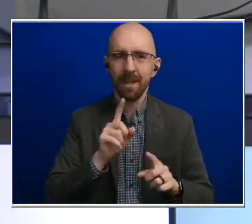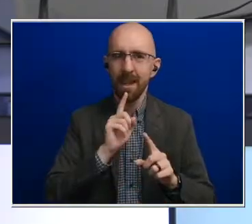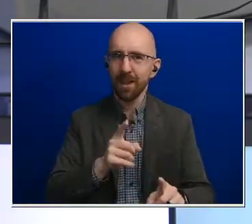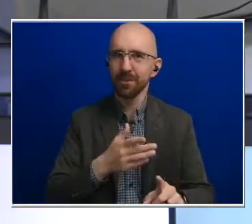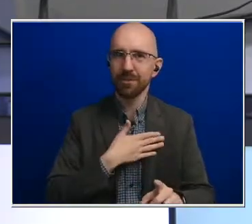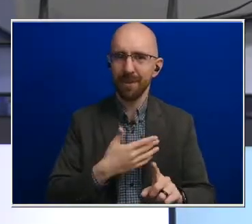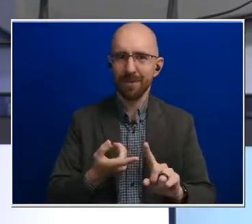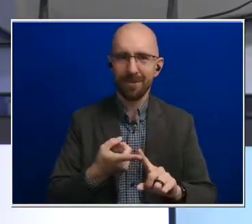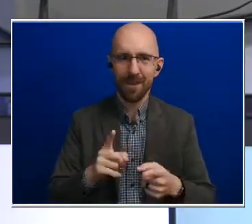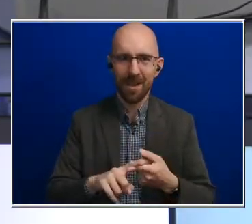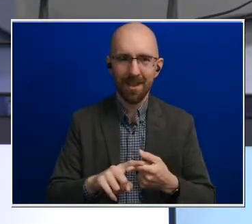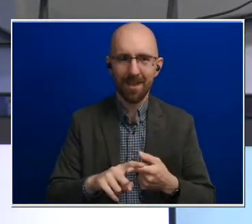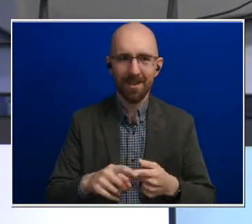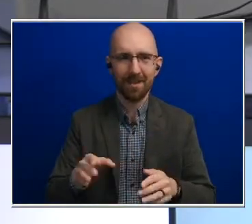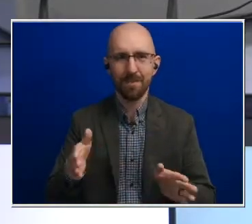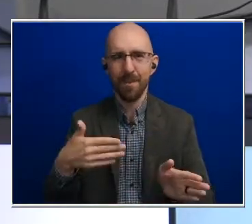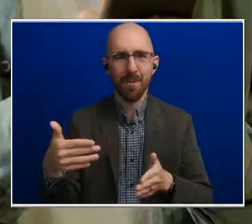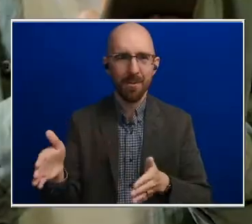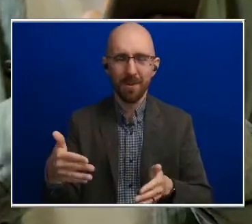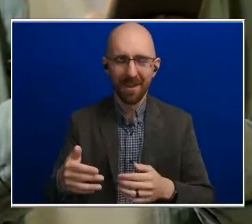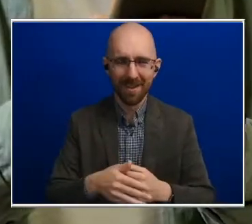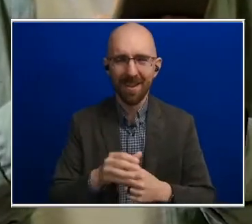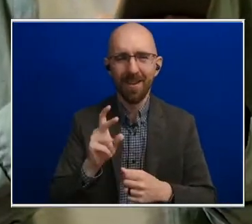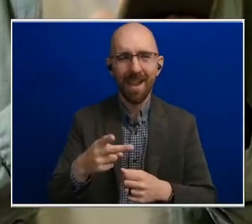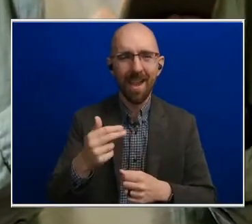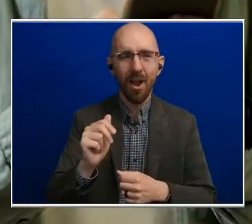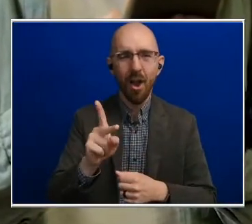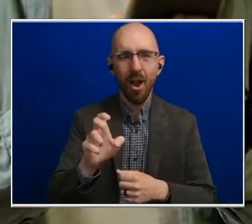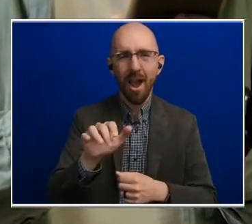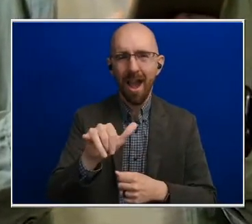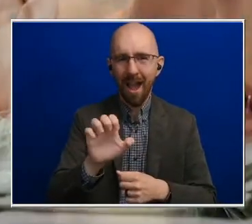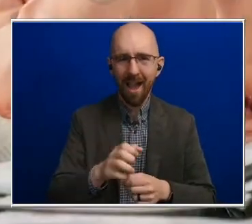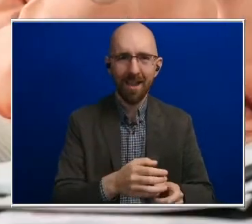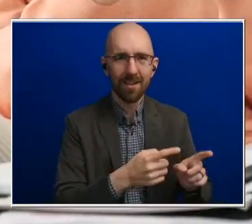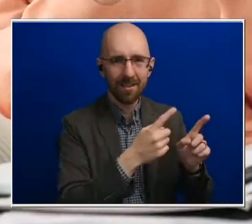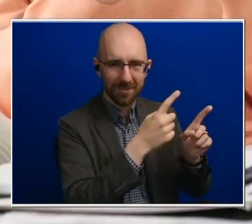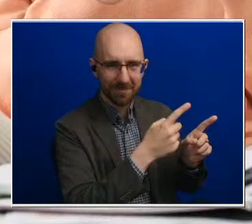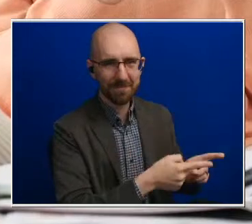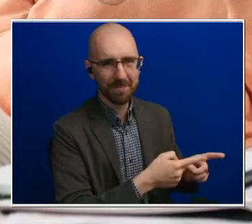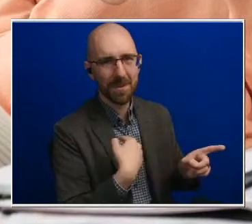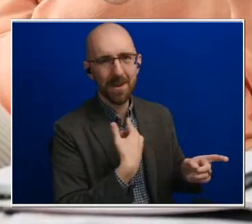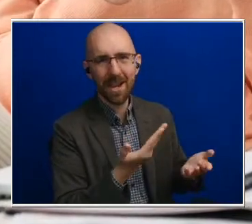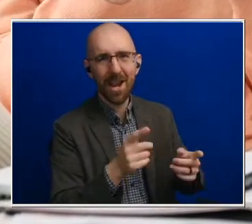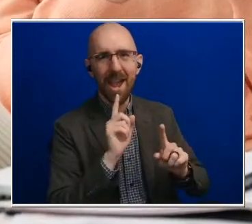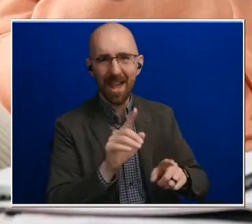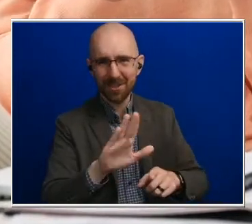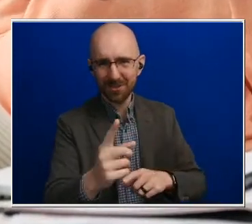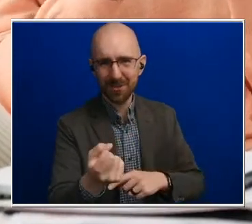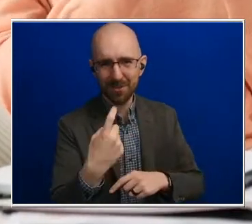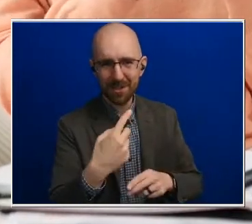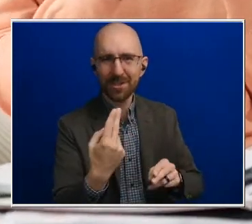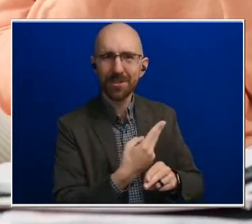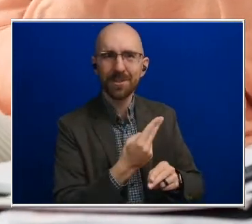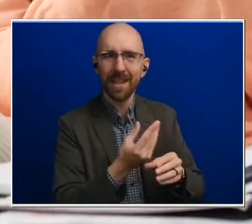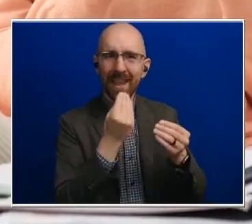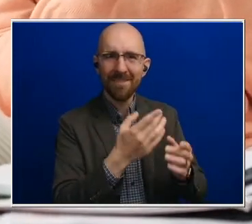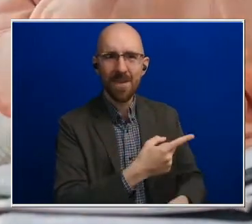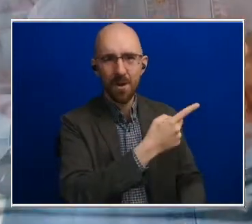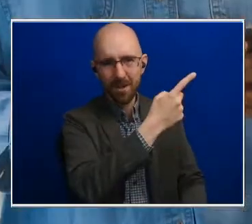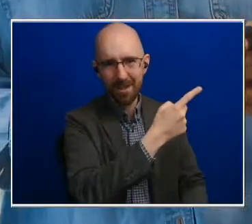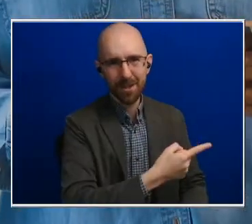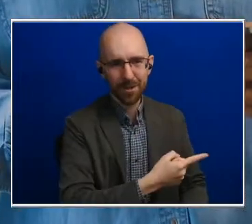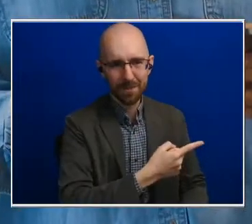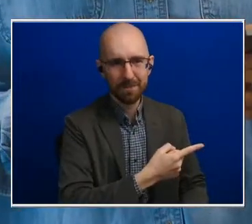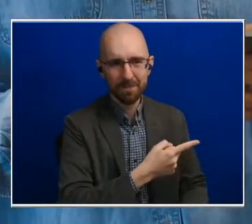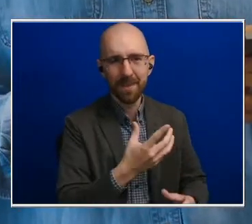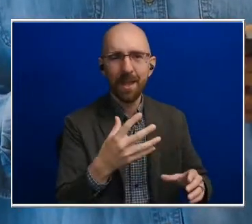in the wind. Okay, Hawkeye, what do you think? Here we go. All right, we're here to answer your questions. Send them in using the info on your screen. This includes the chat